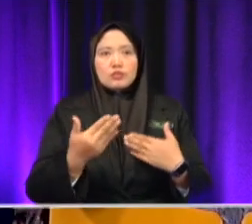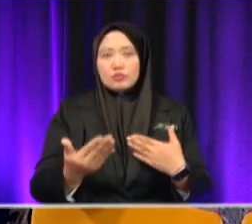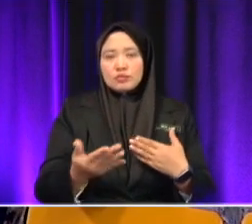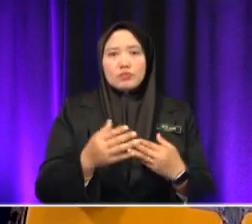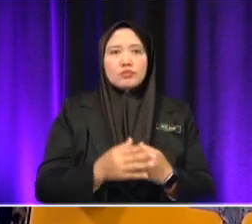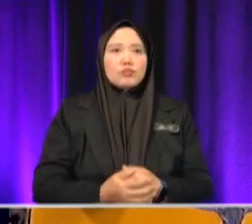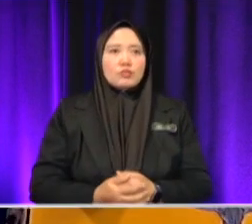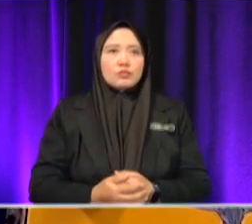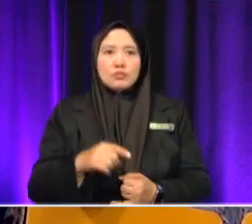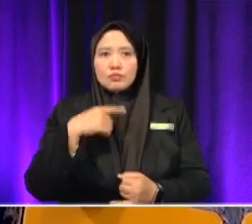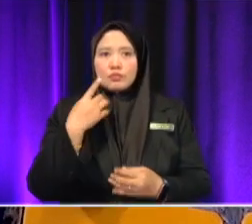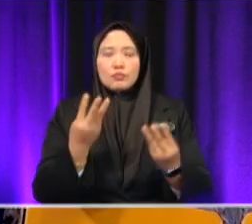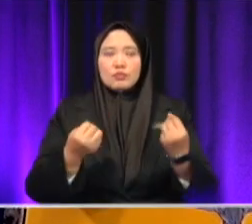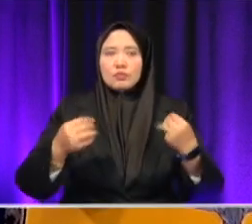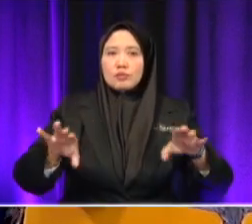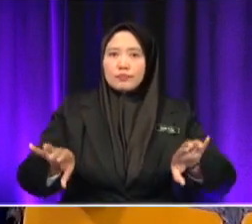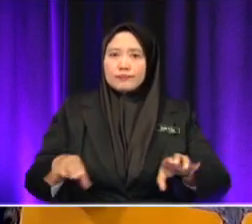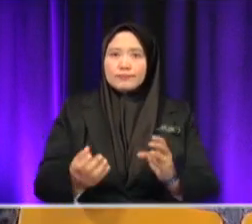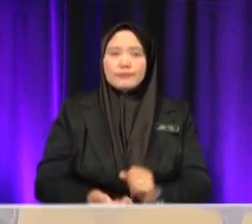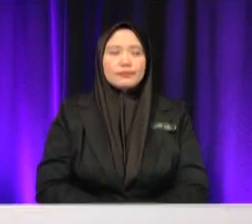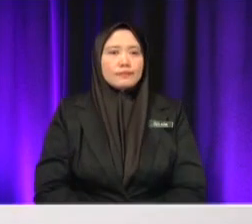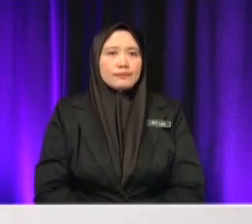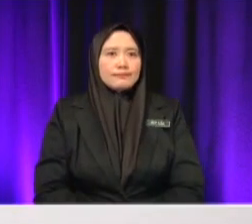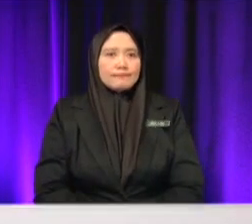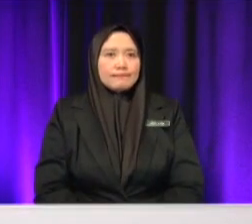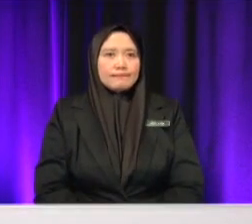to do this? Okay, Alicia.